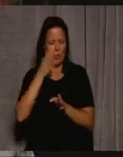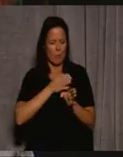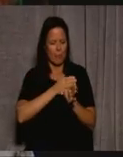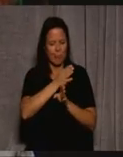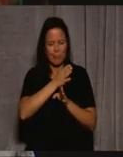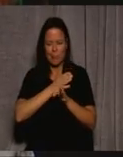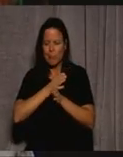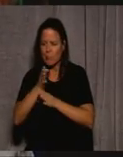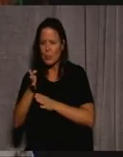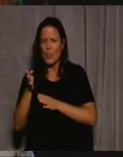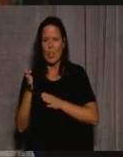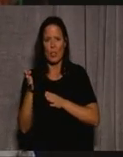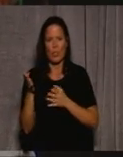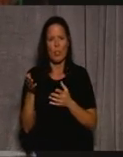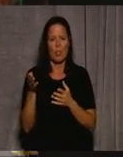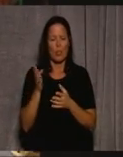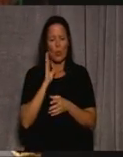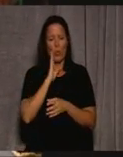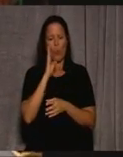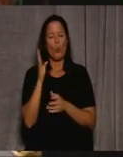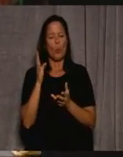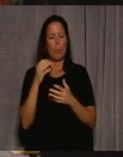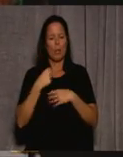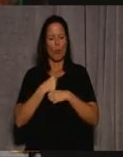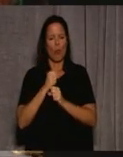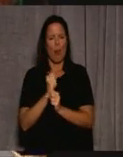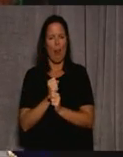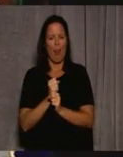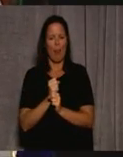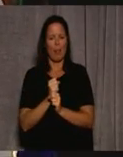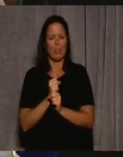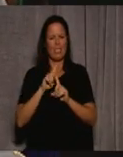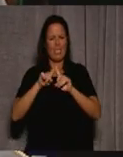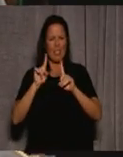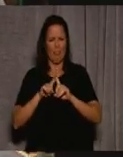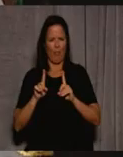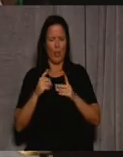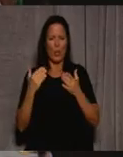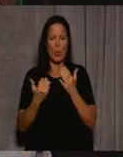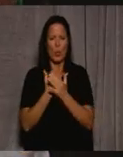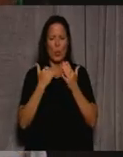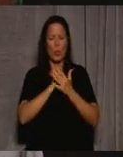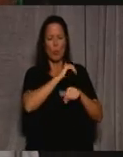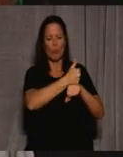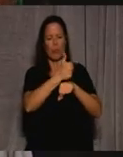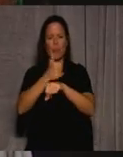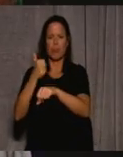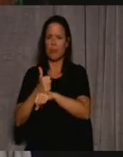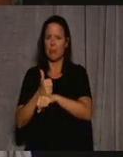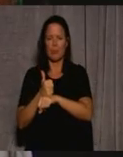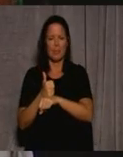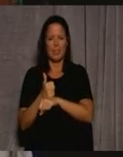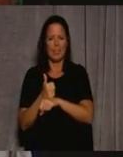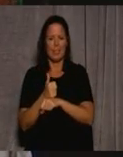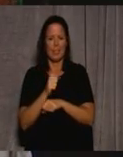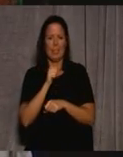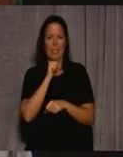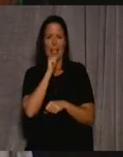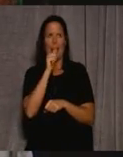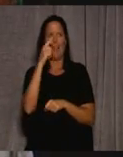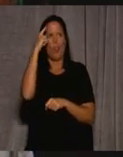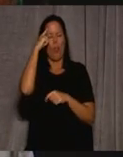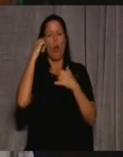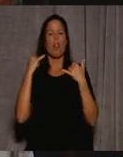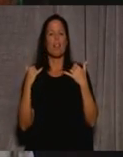and disciplines will be created that weren't even in existence when you first started